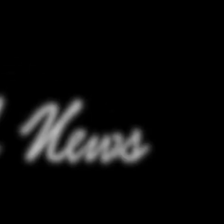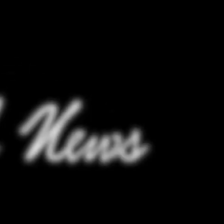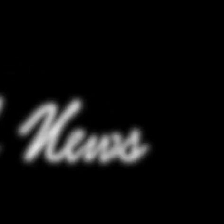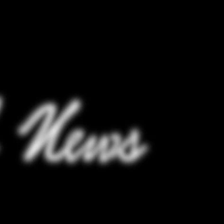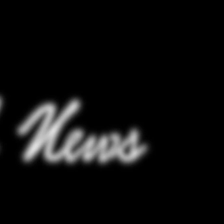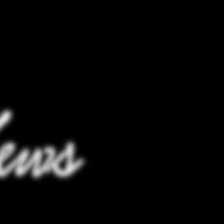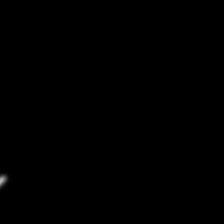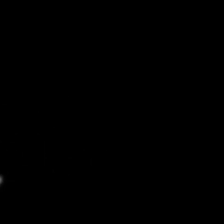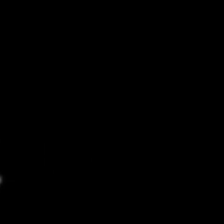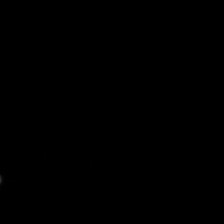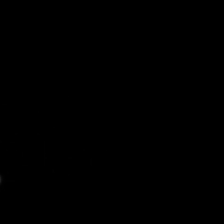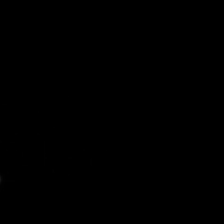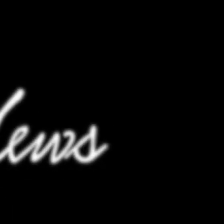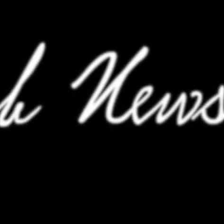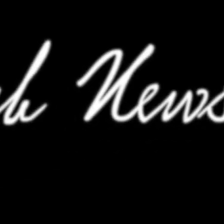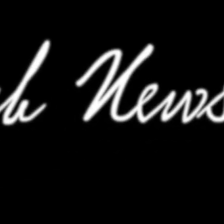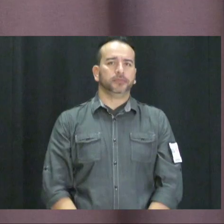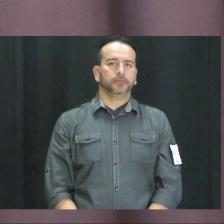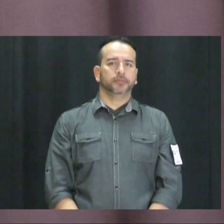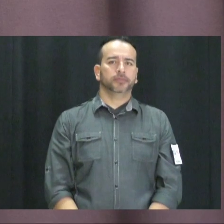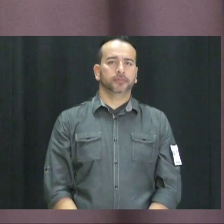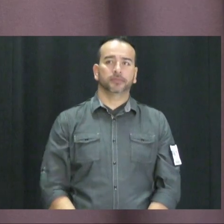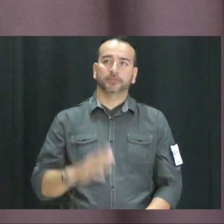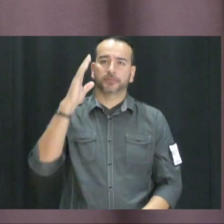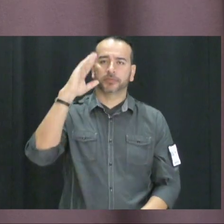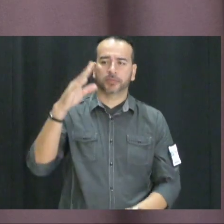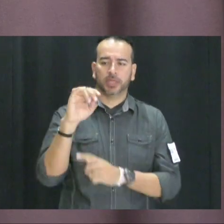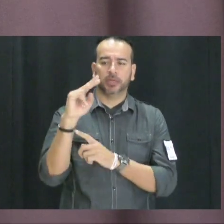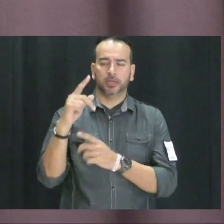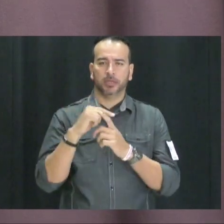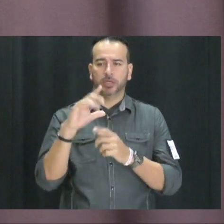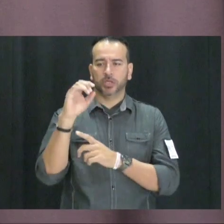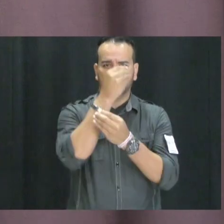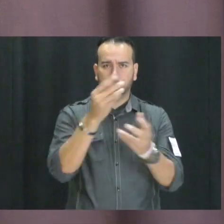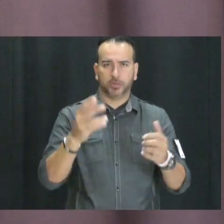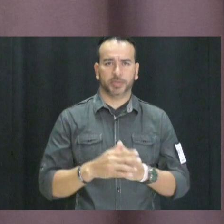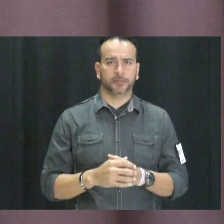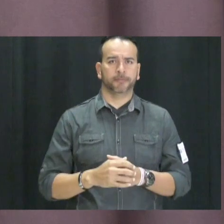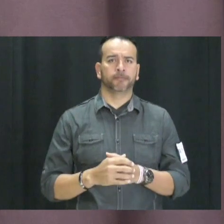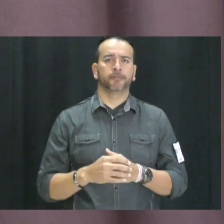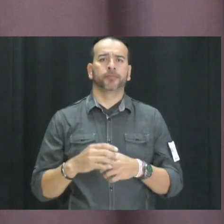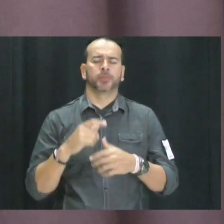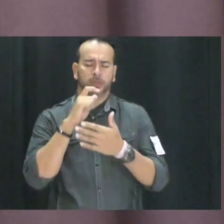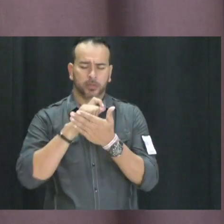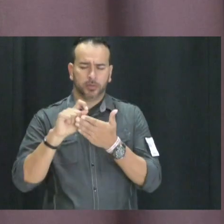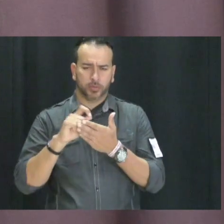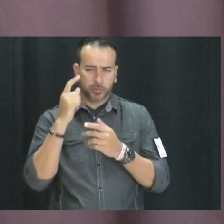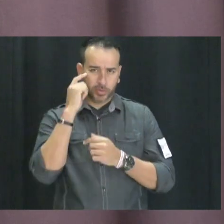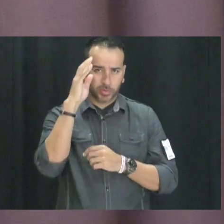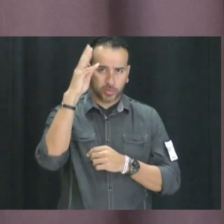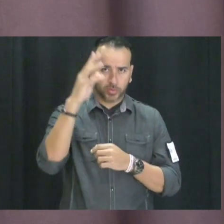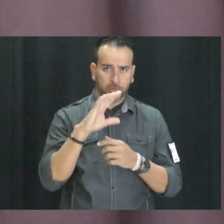hi Braves I'm Elias and here's your club news creative writing club meeting